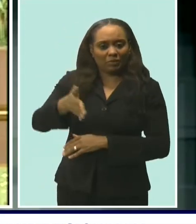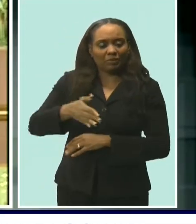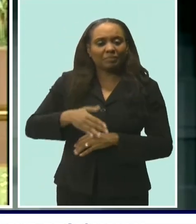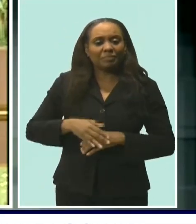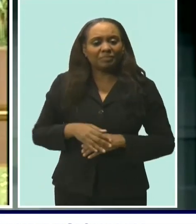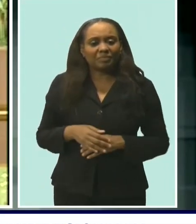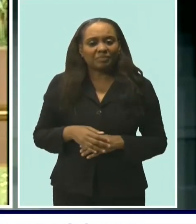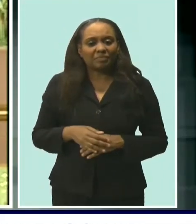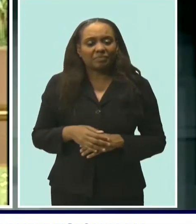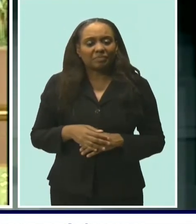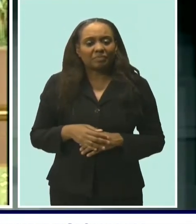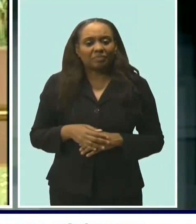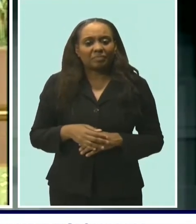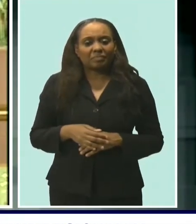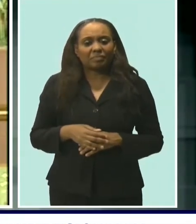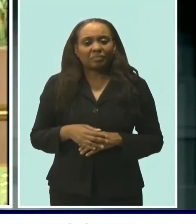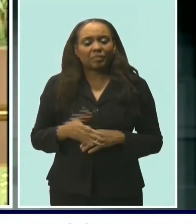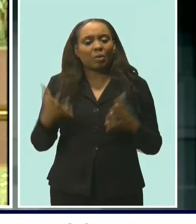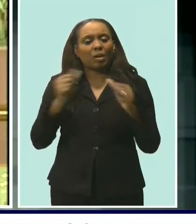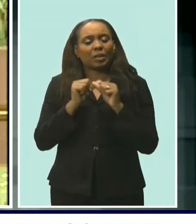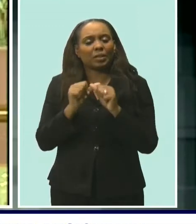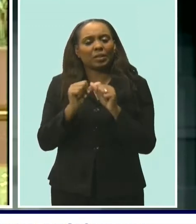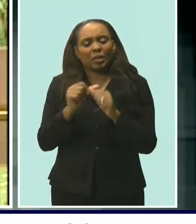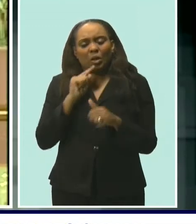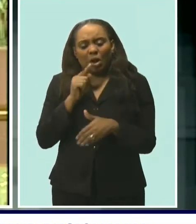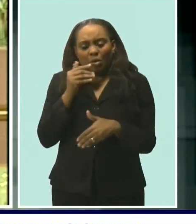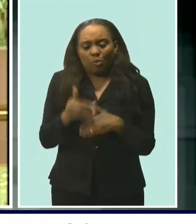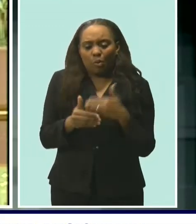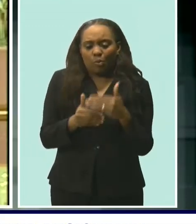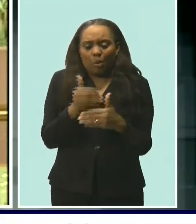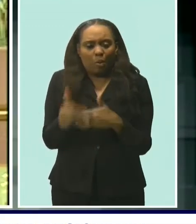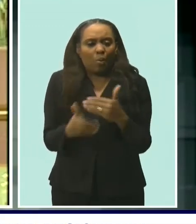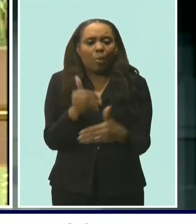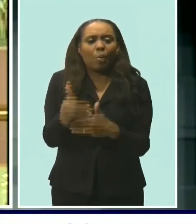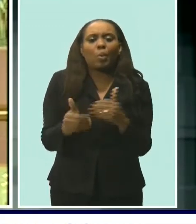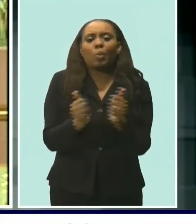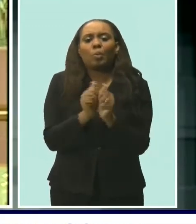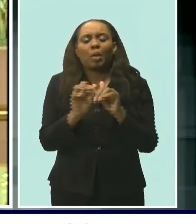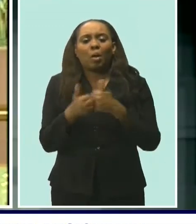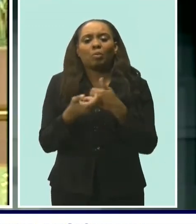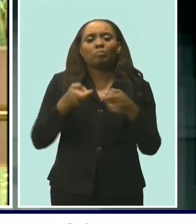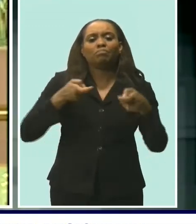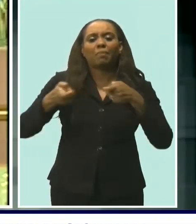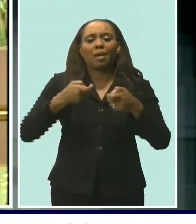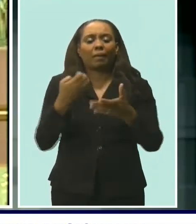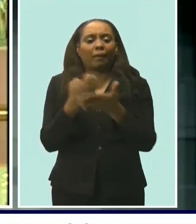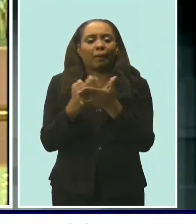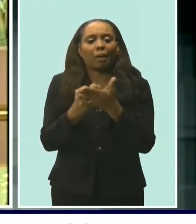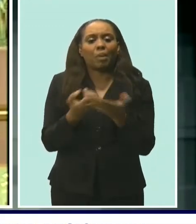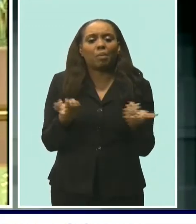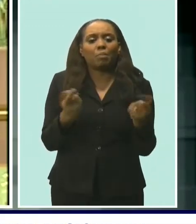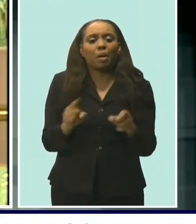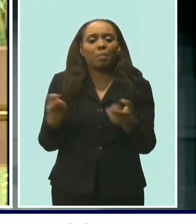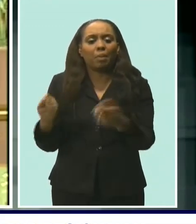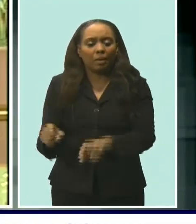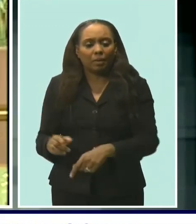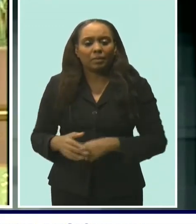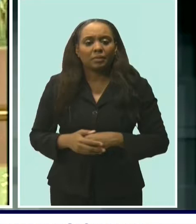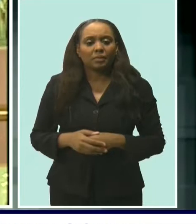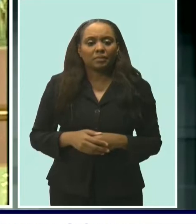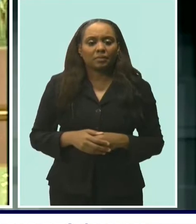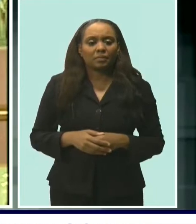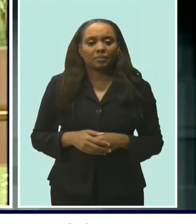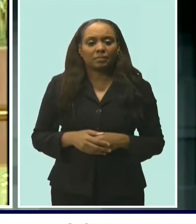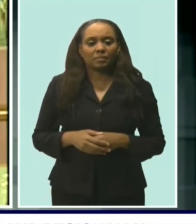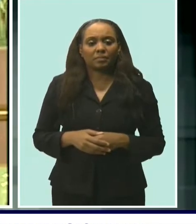make further remarkable strides with the management of our economic affairs. I will look in a